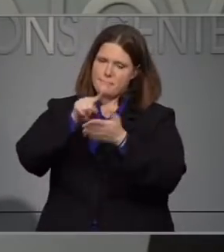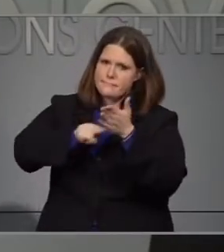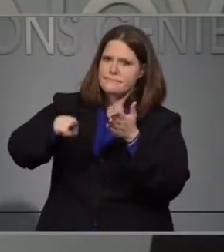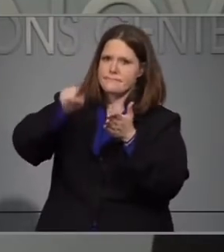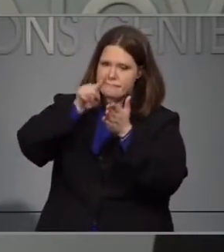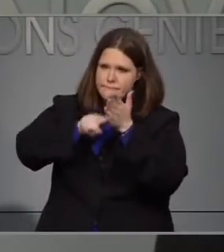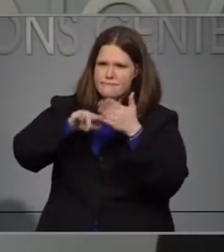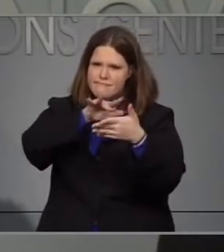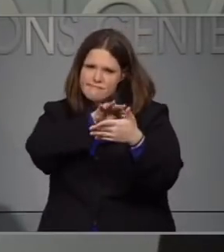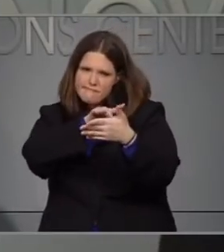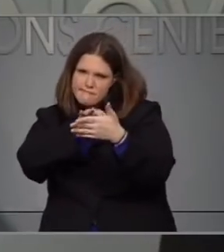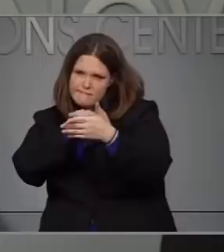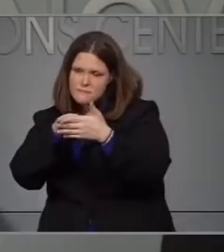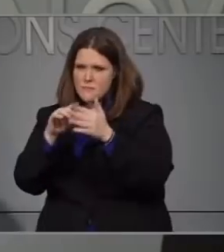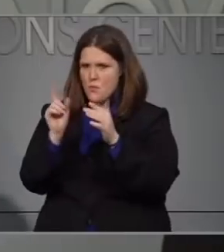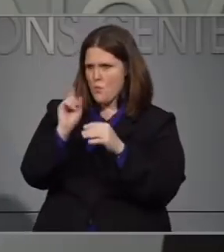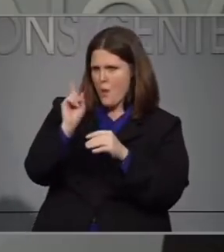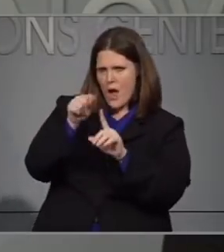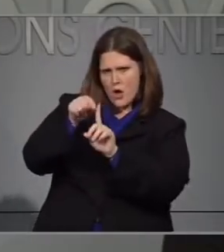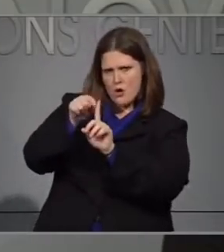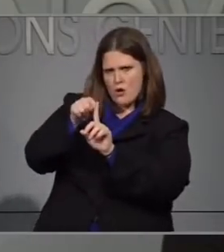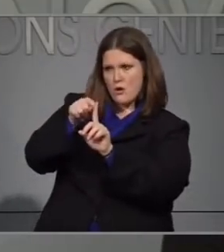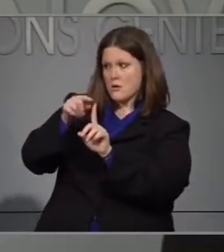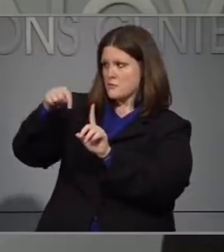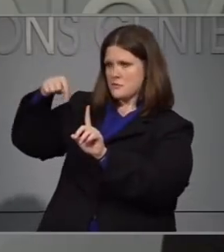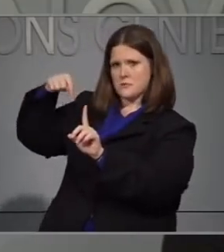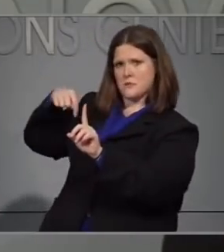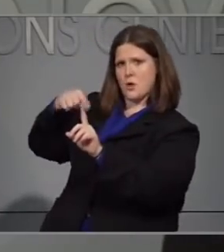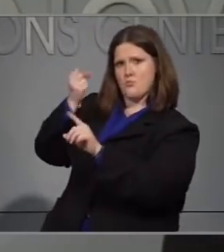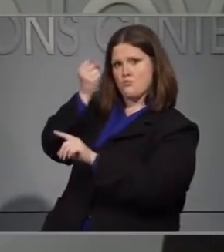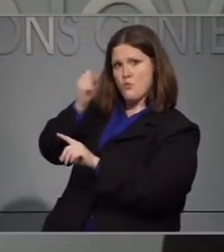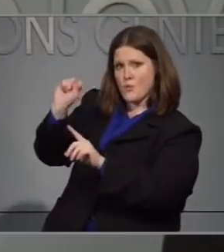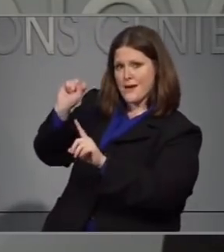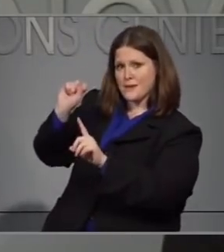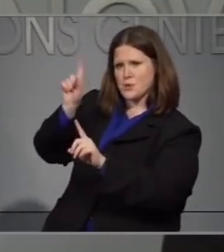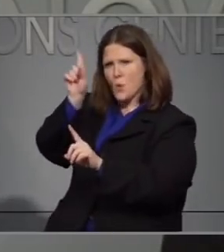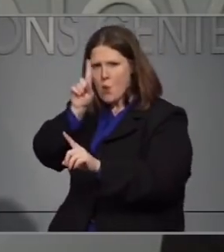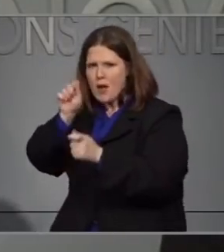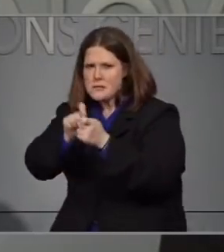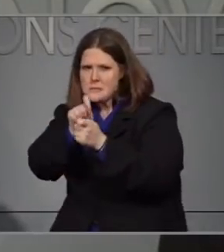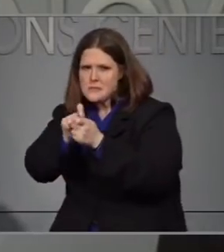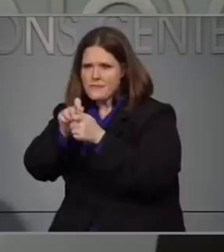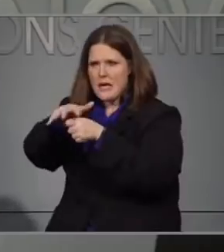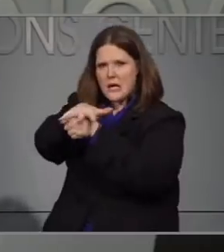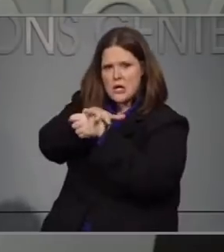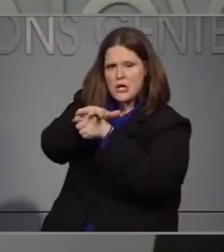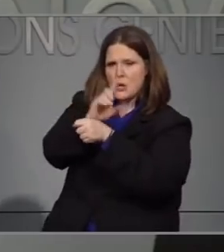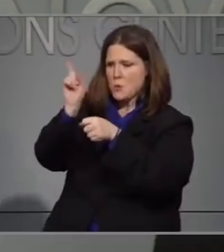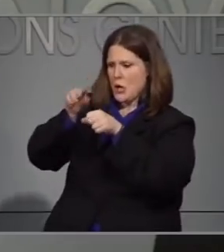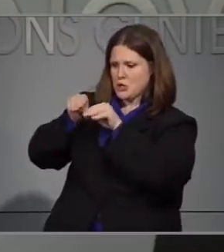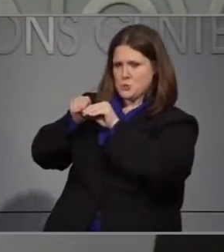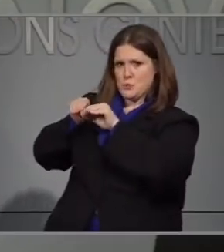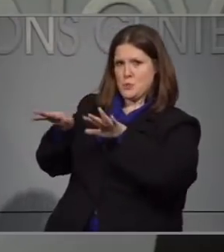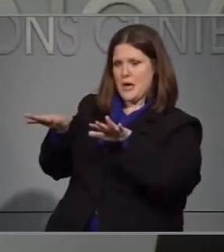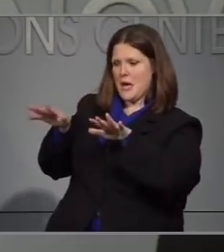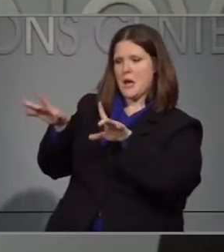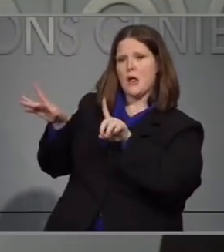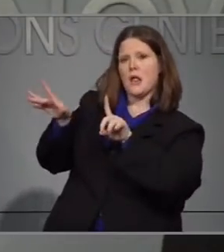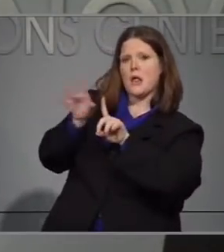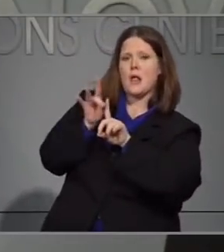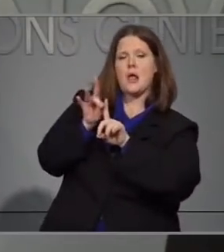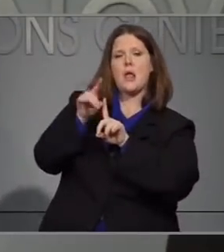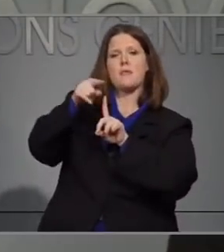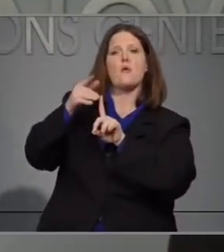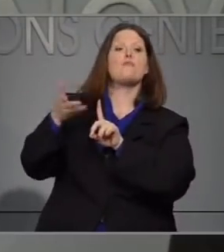to know what was the protest and was there a particular location of a protest where there is spread. So far, we haven't